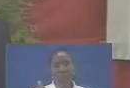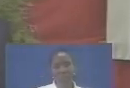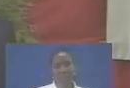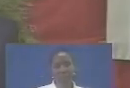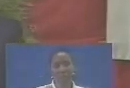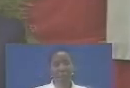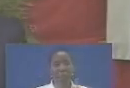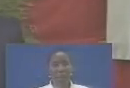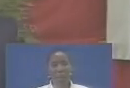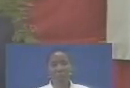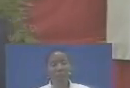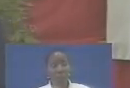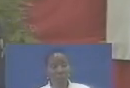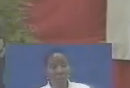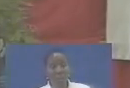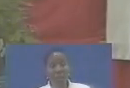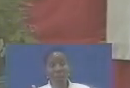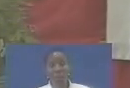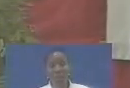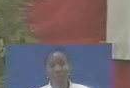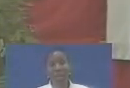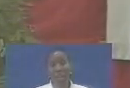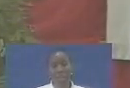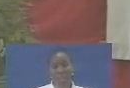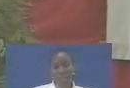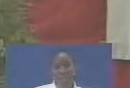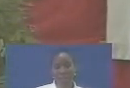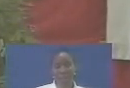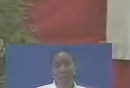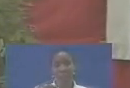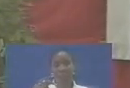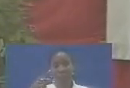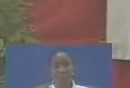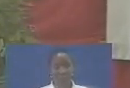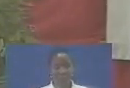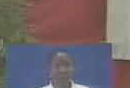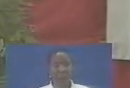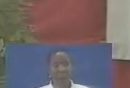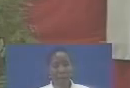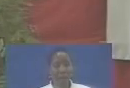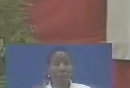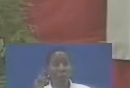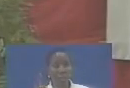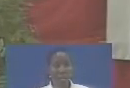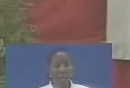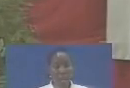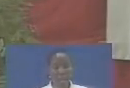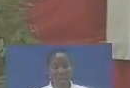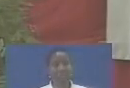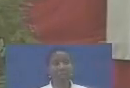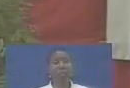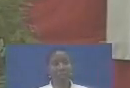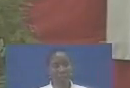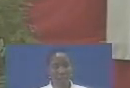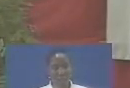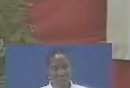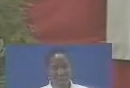want activity, but the physical planning will act accordingly. Mr. Speaker,